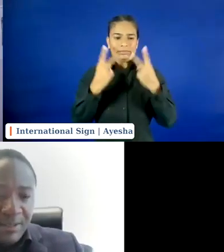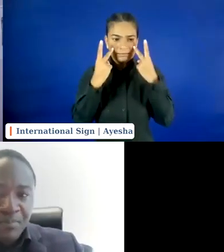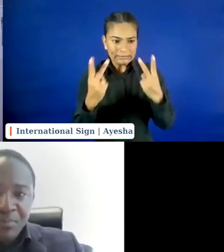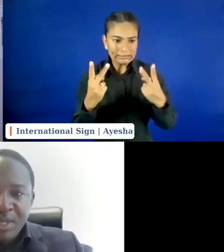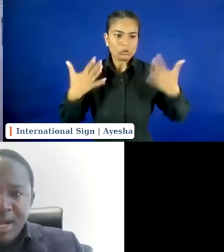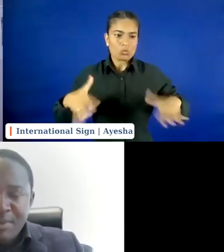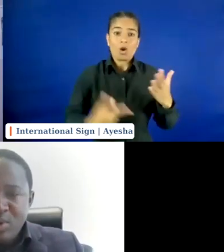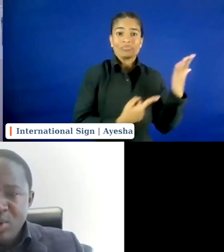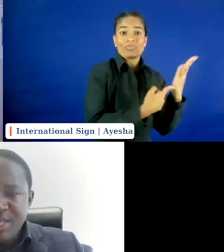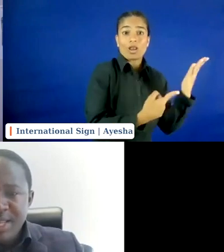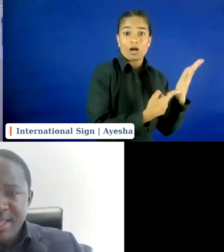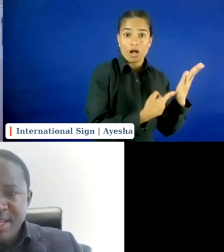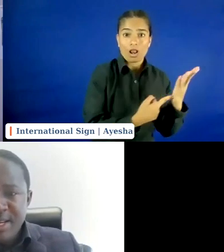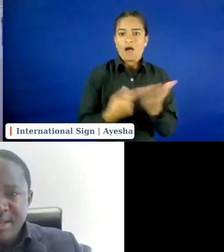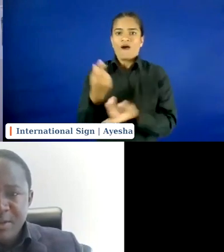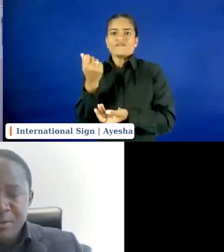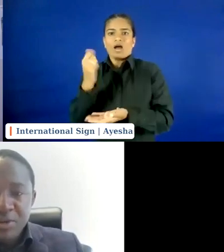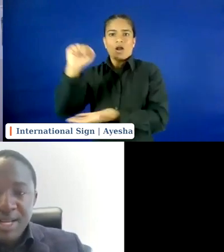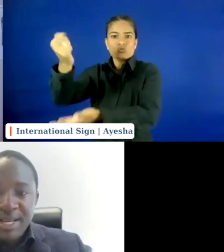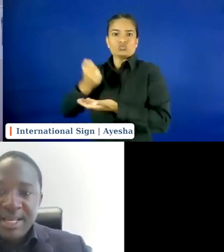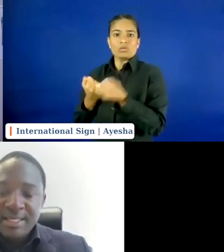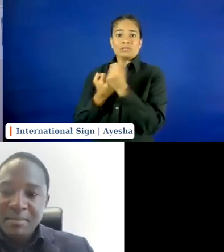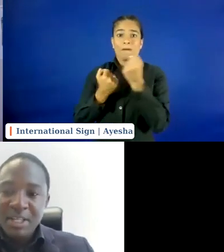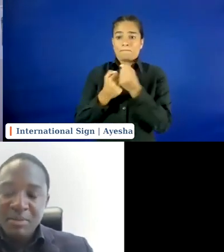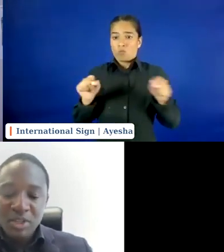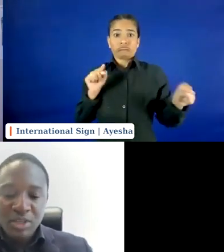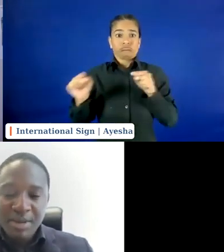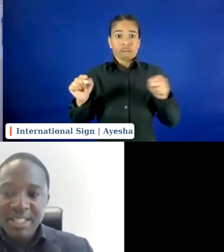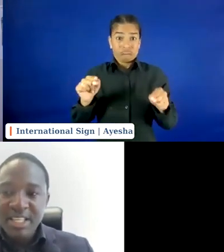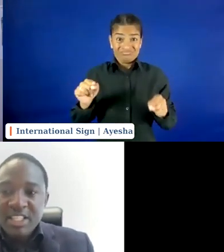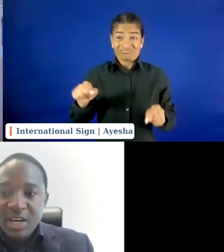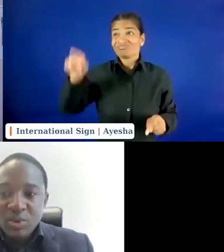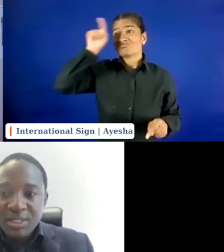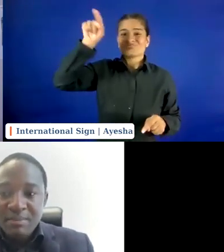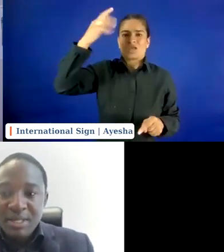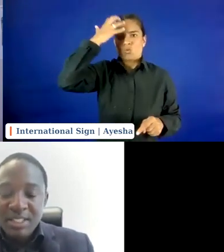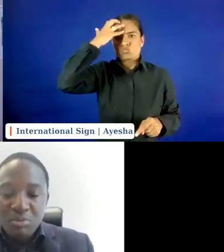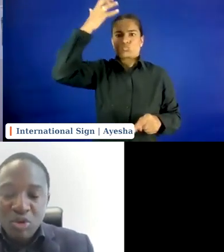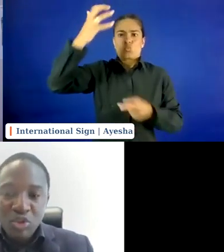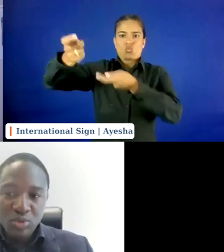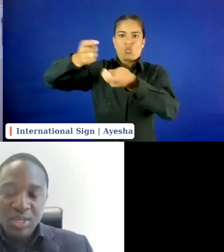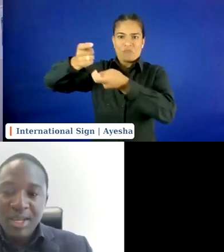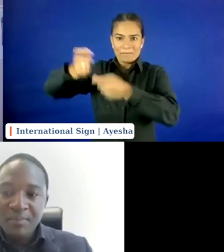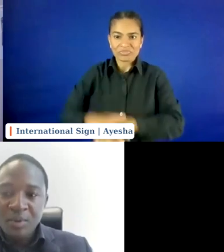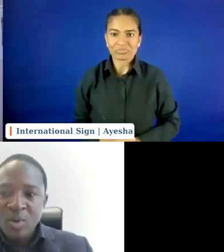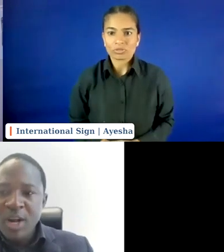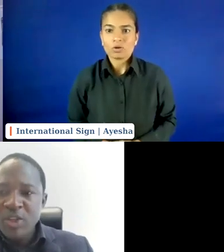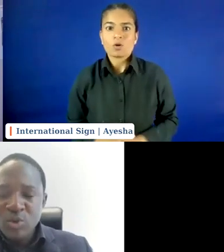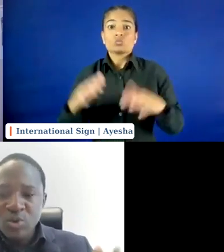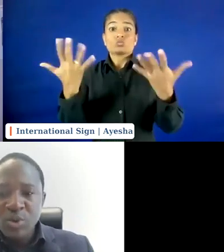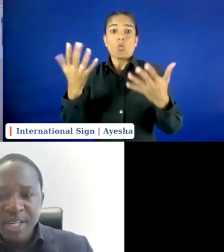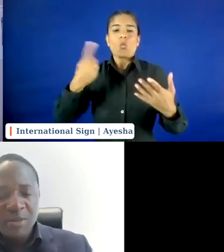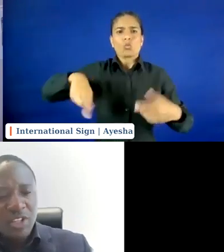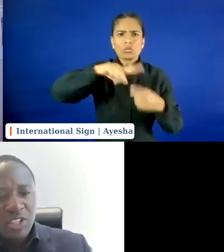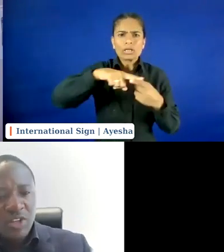to ZAPID. Because I think if you realize, as I made mention, imagine a child with disabilities born today.